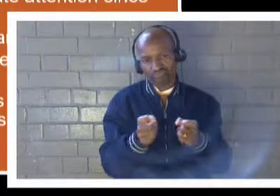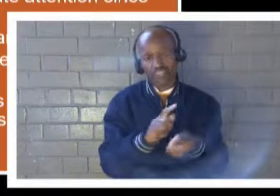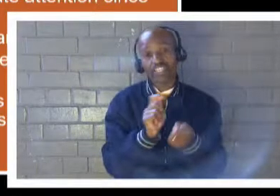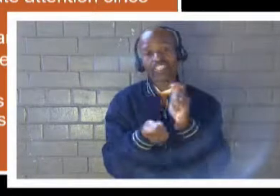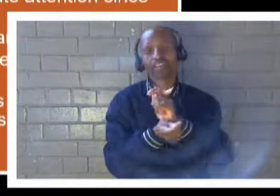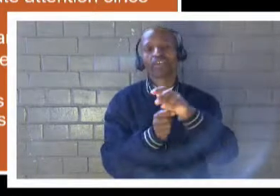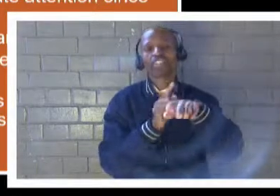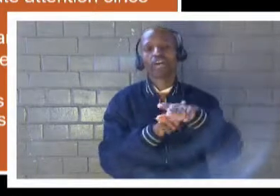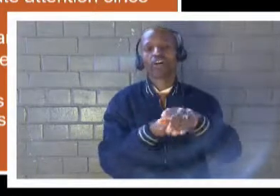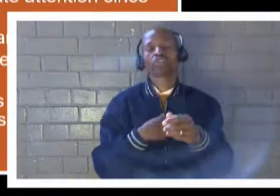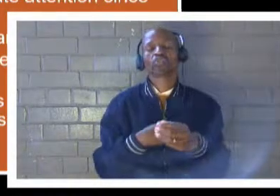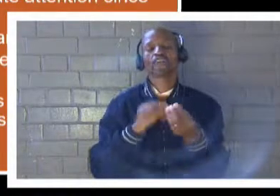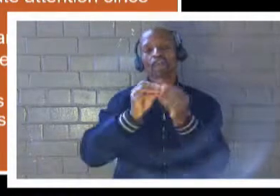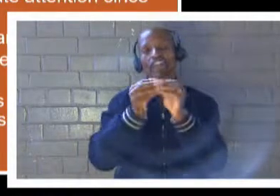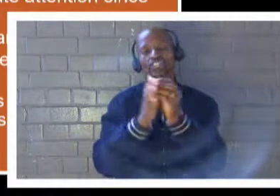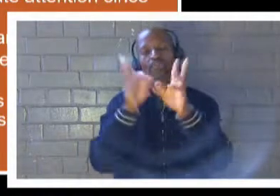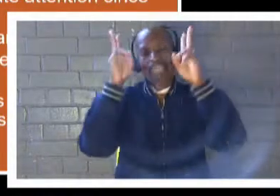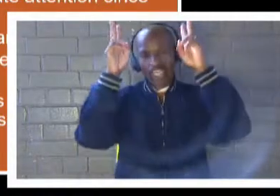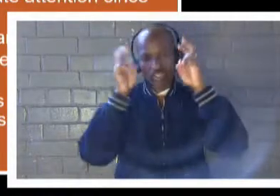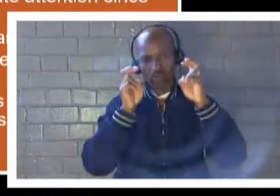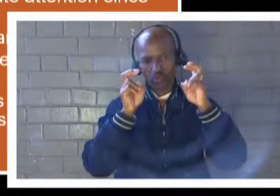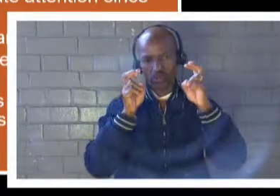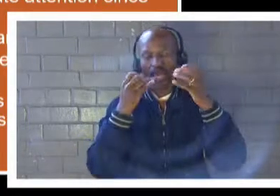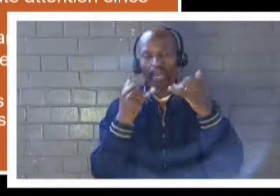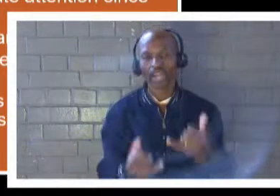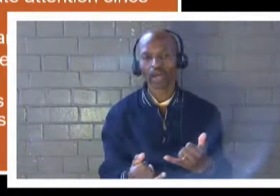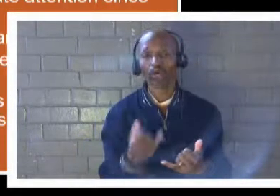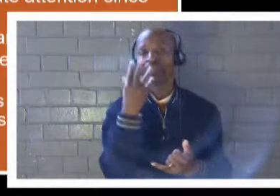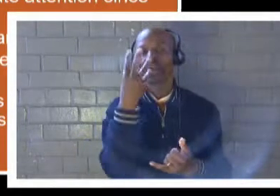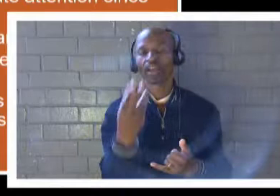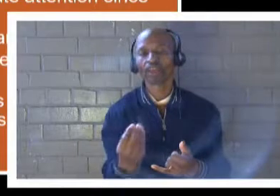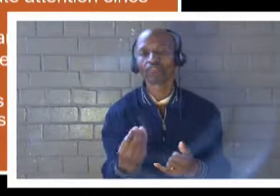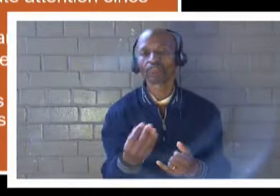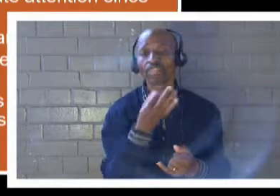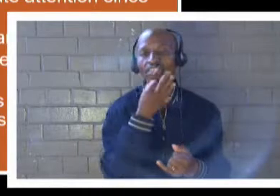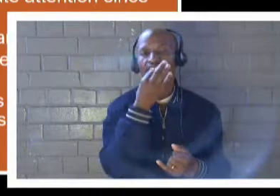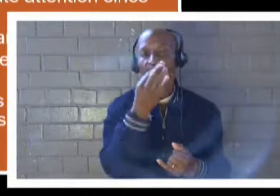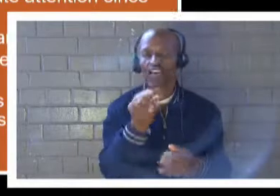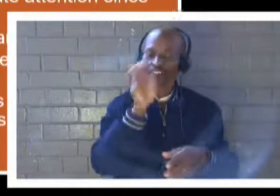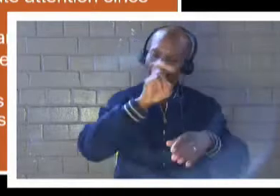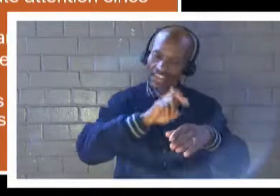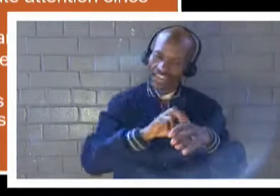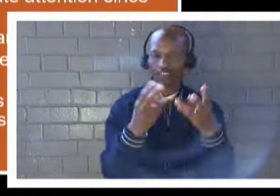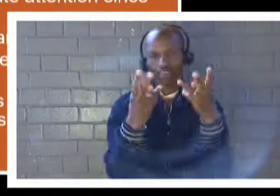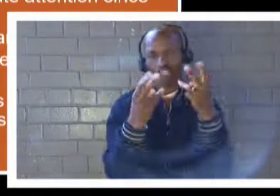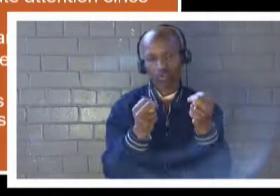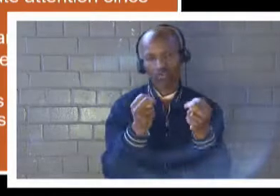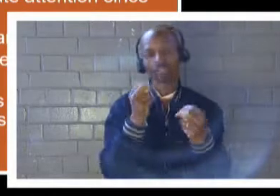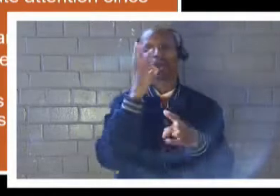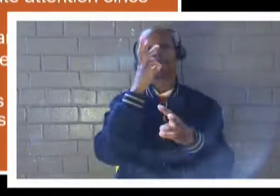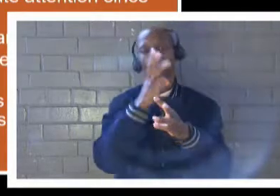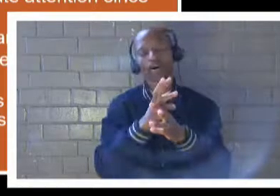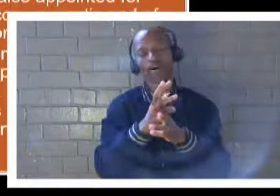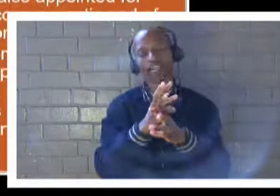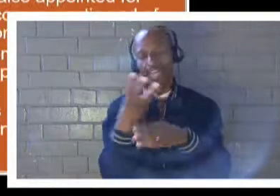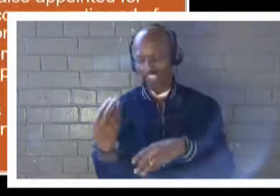times for minor maintenance issues. They also had stated that they require a new mother and child